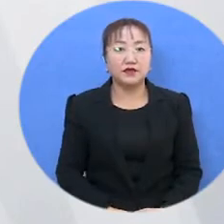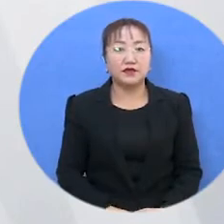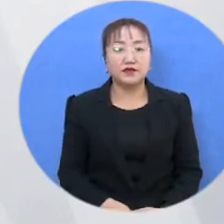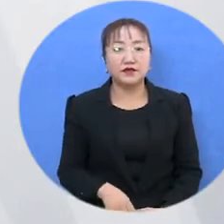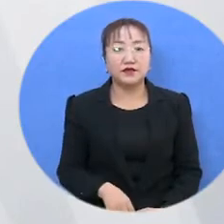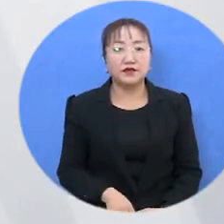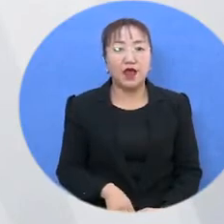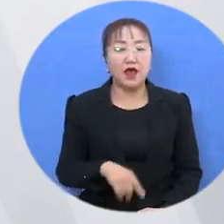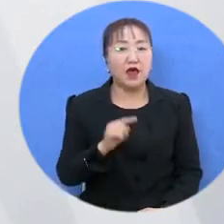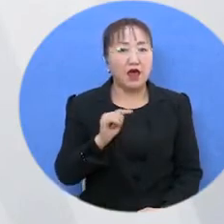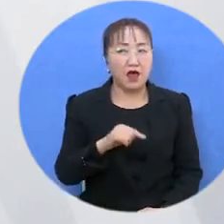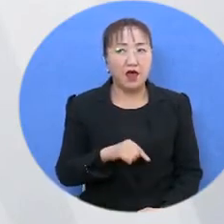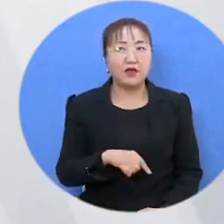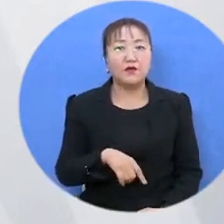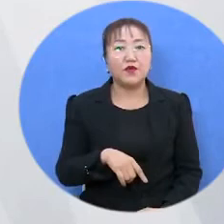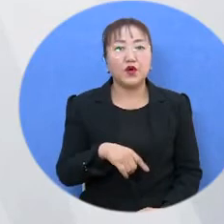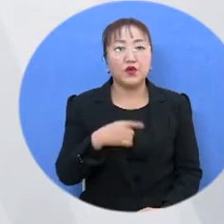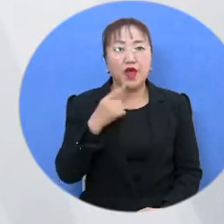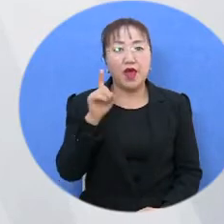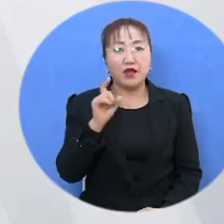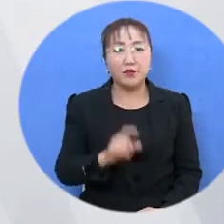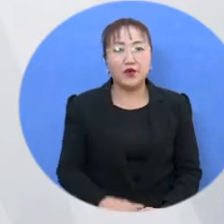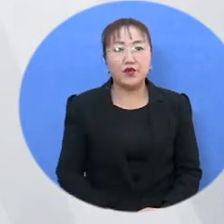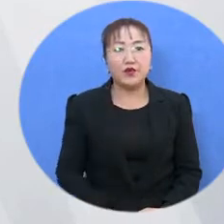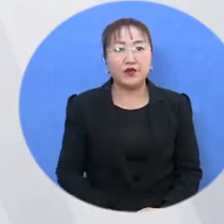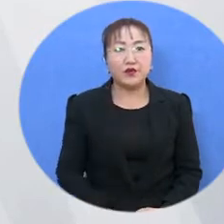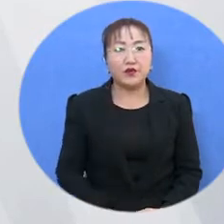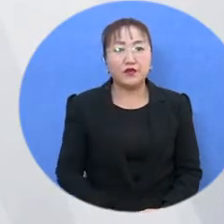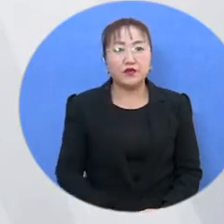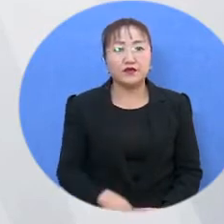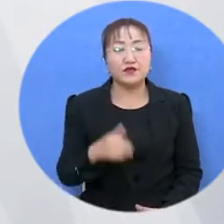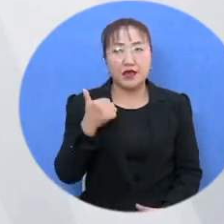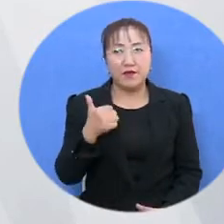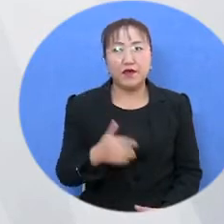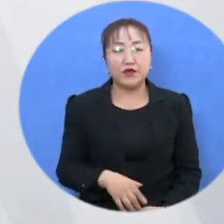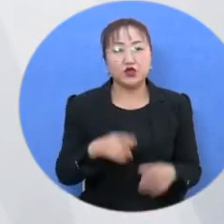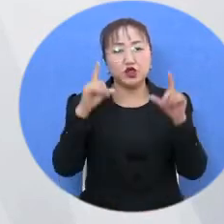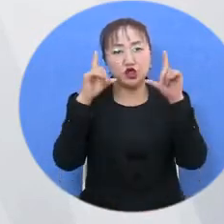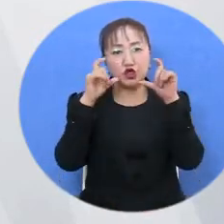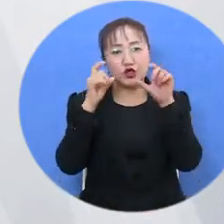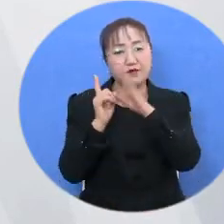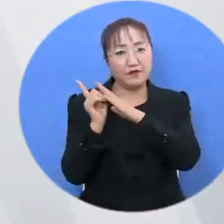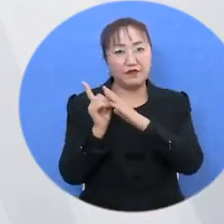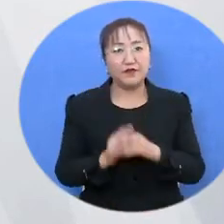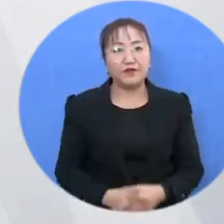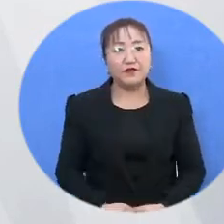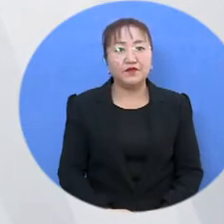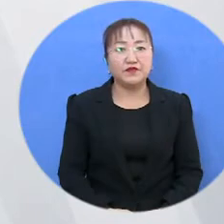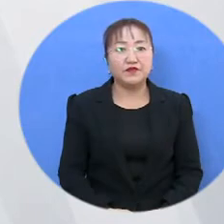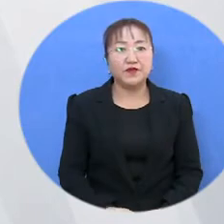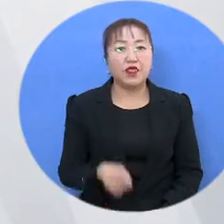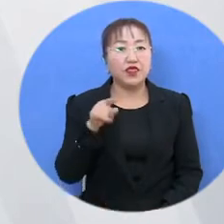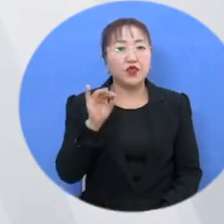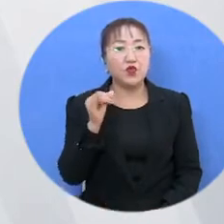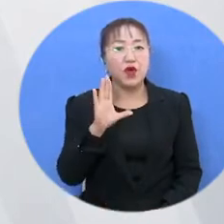an elbow. Yeah, if you said elbow, you're right. Okay, next one. What is it? What is